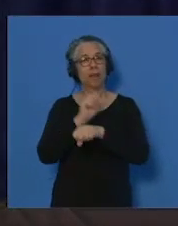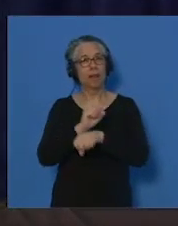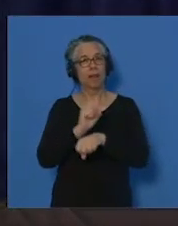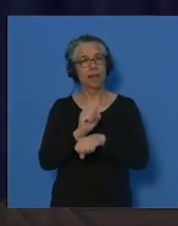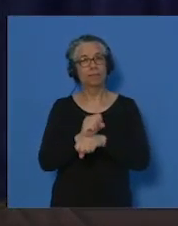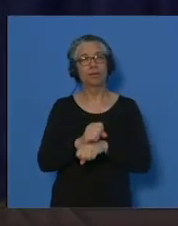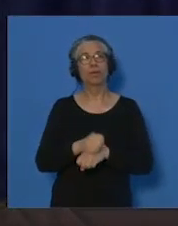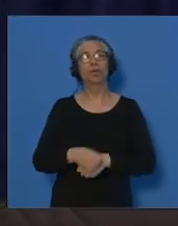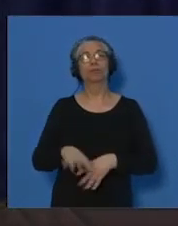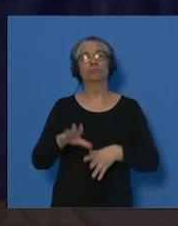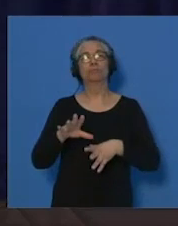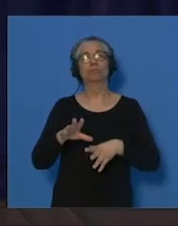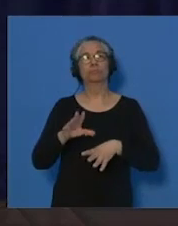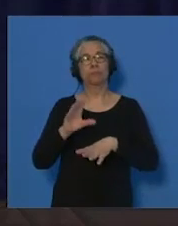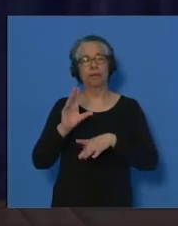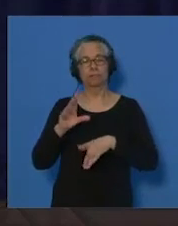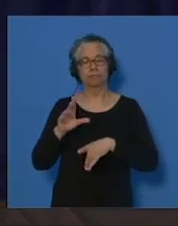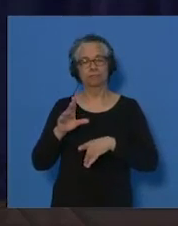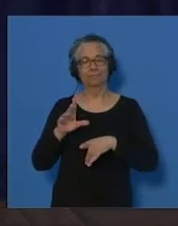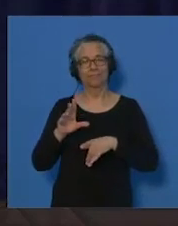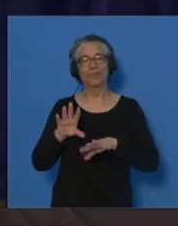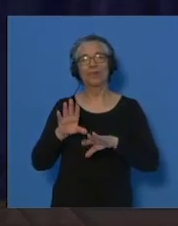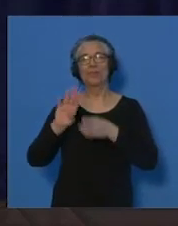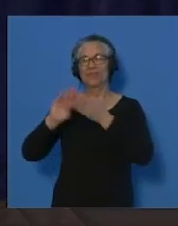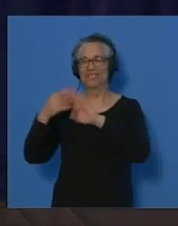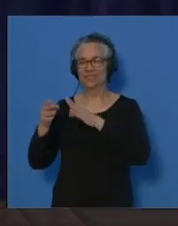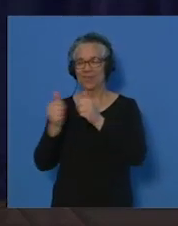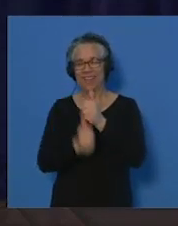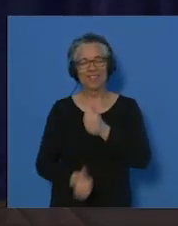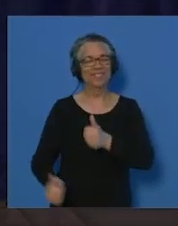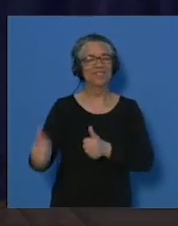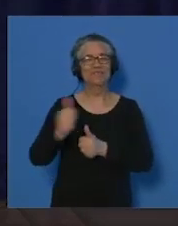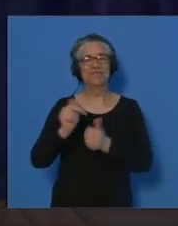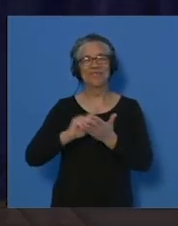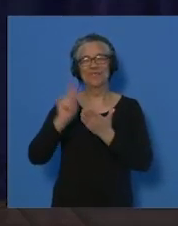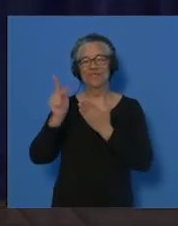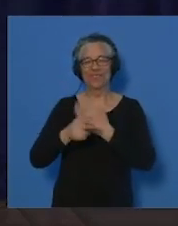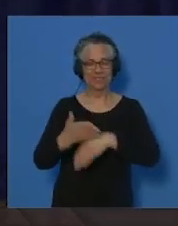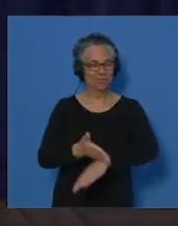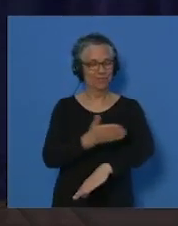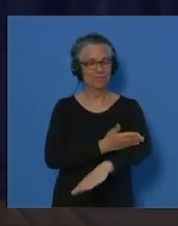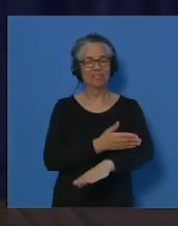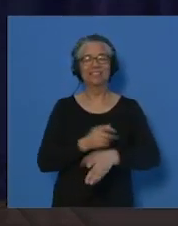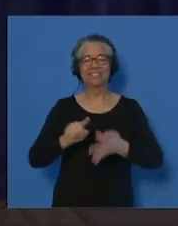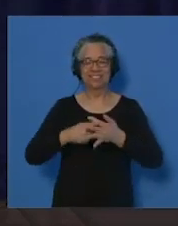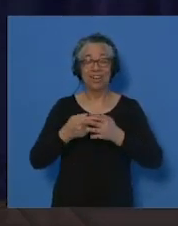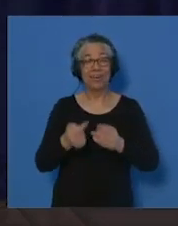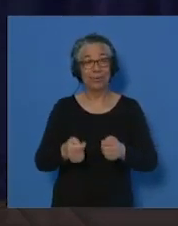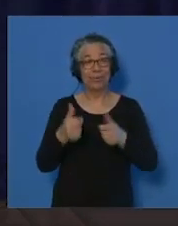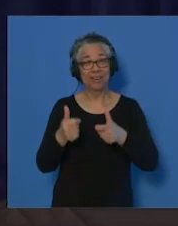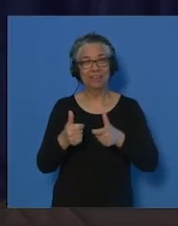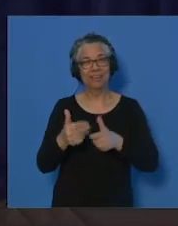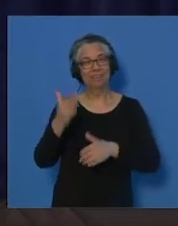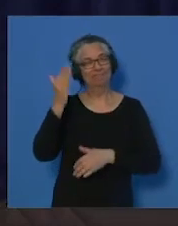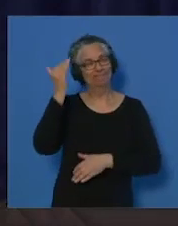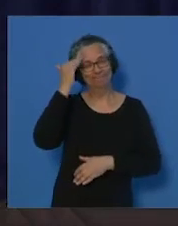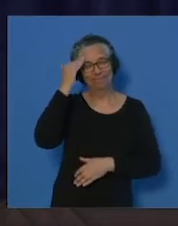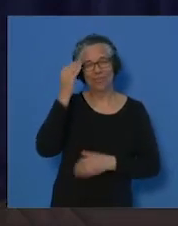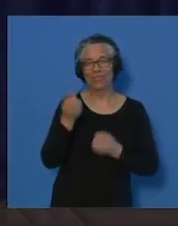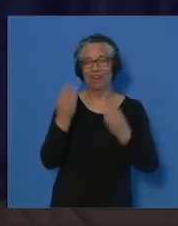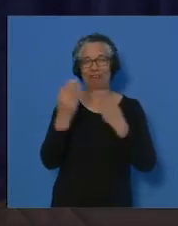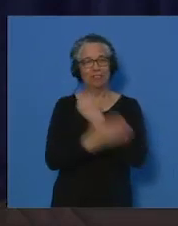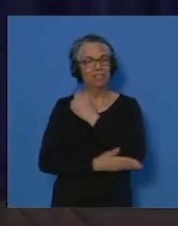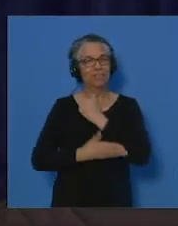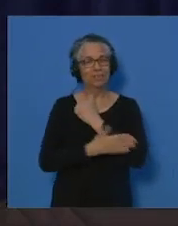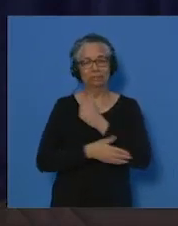up this unemployment program and making sure that we were able to get this program up and running so quickly. We'll recognize that there are lots of countries that are